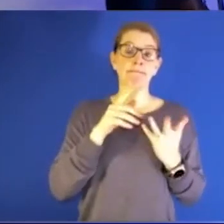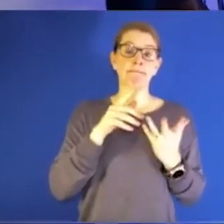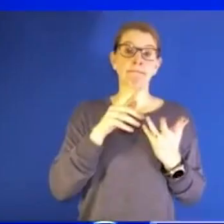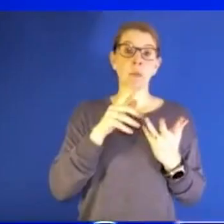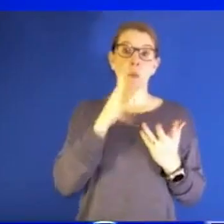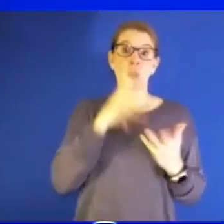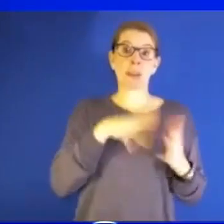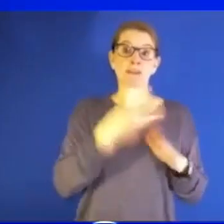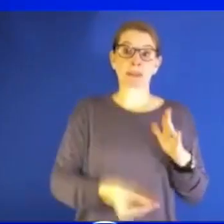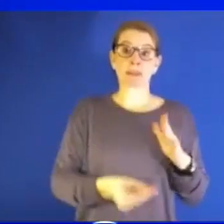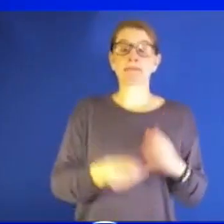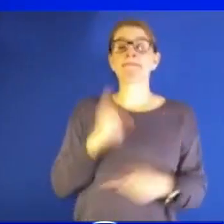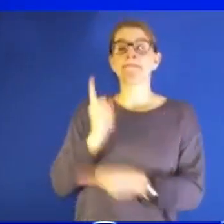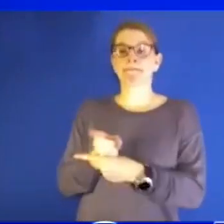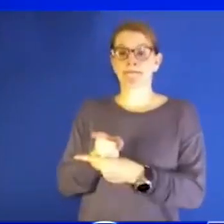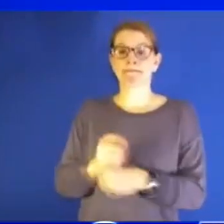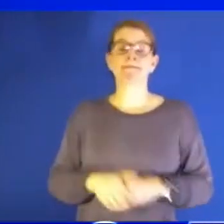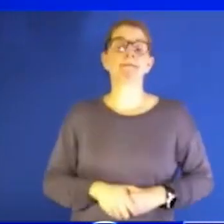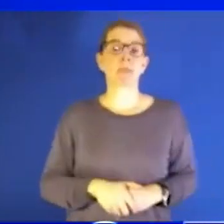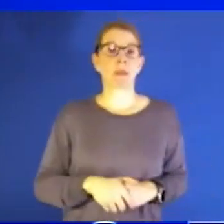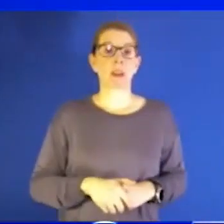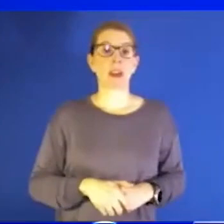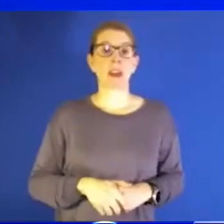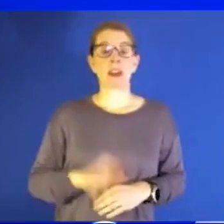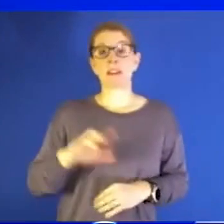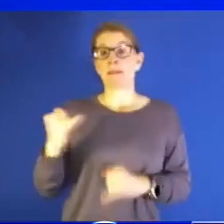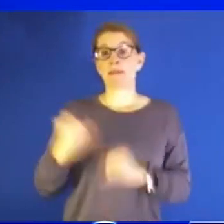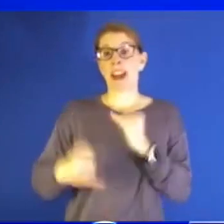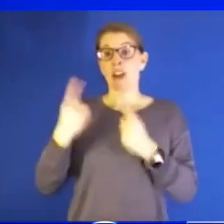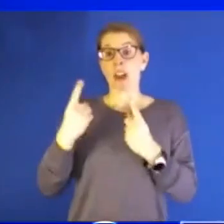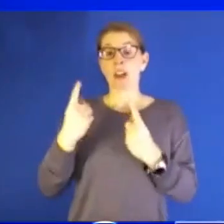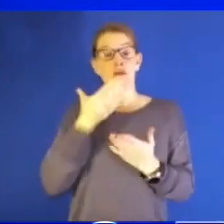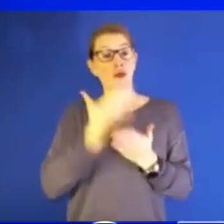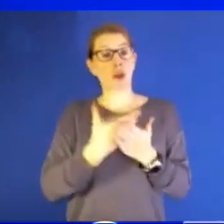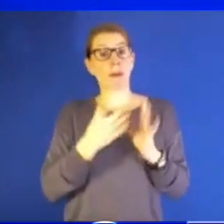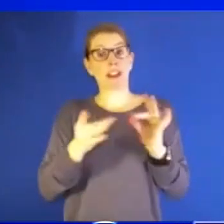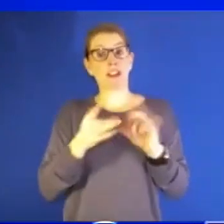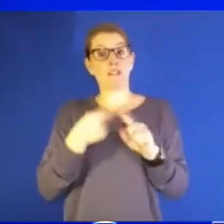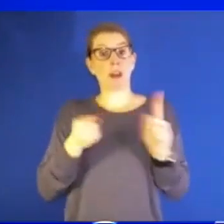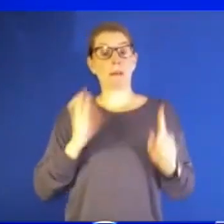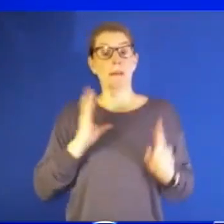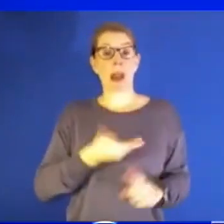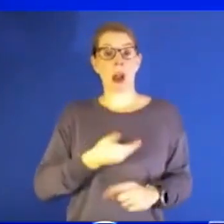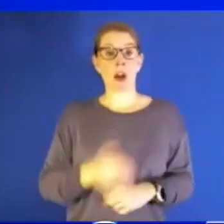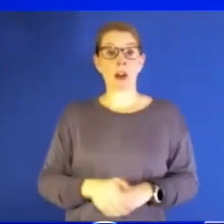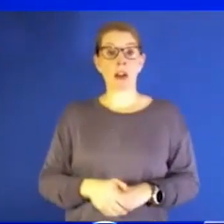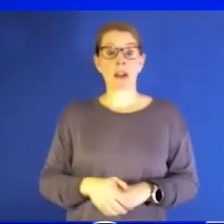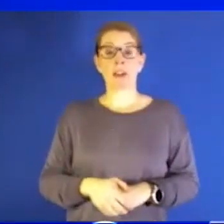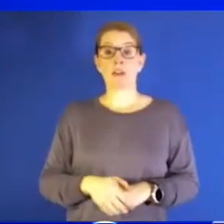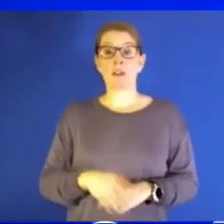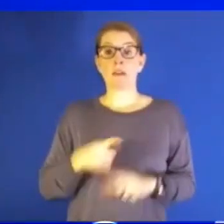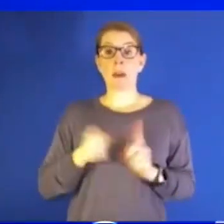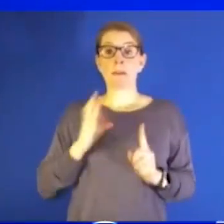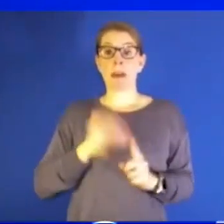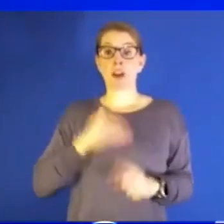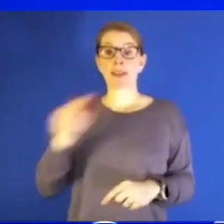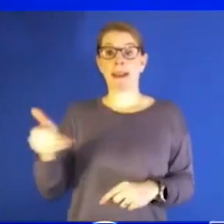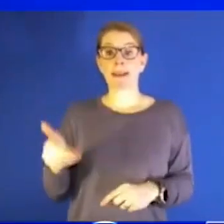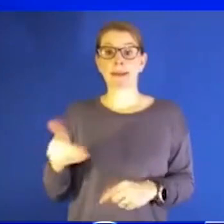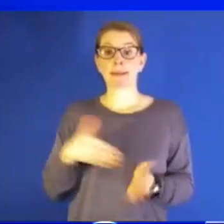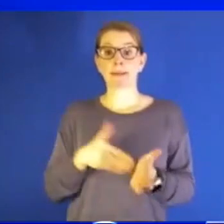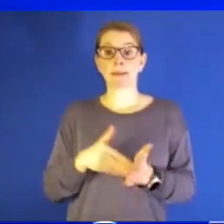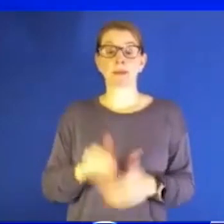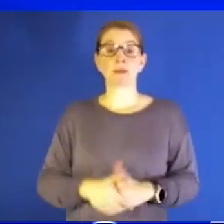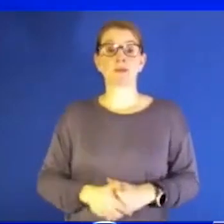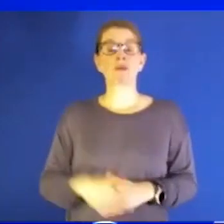from you today. Yeah, I mean, I think that's a good message from our guests. We've always talked about getting outdoors